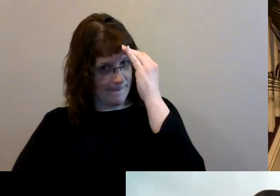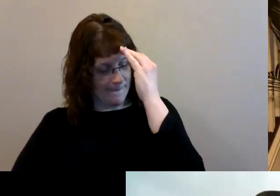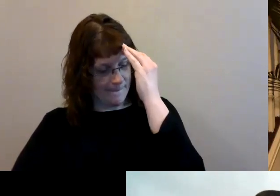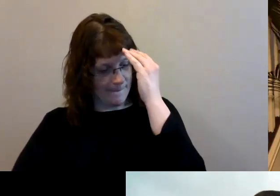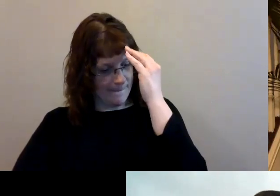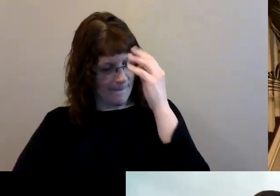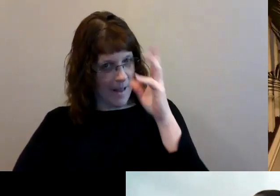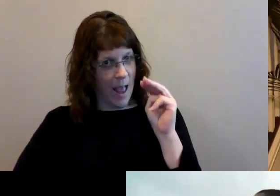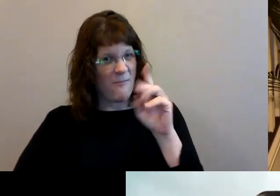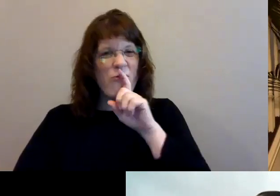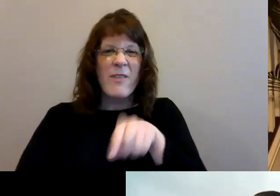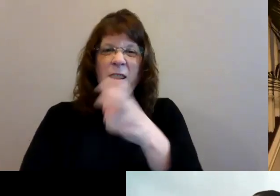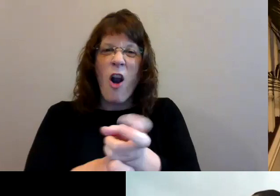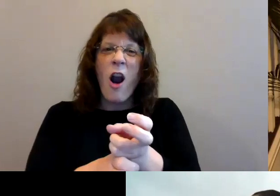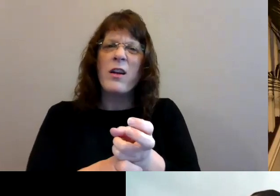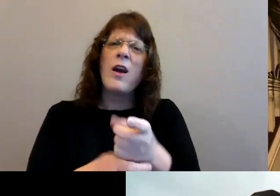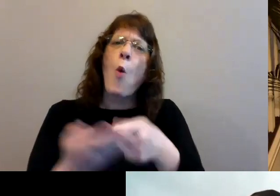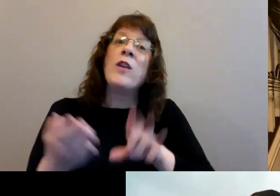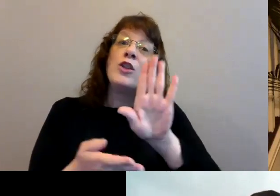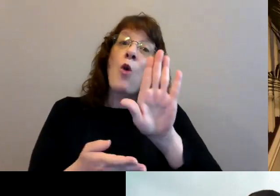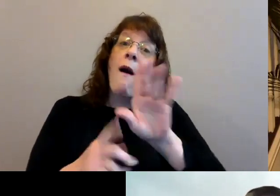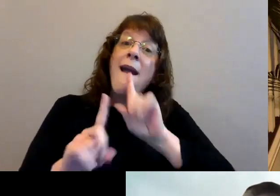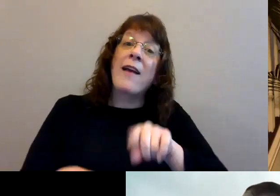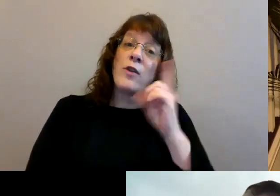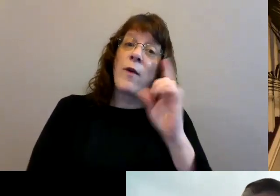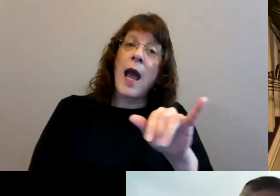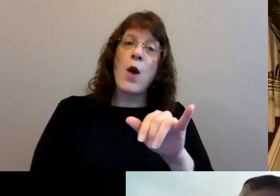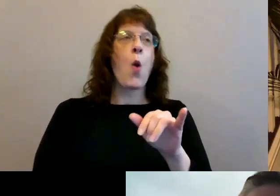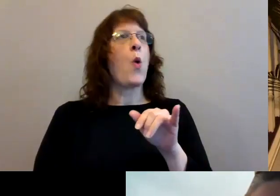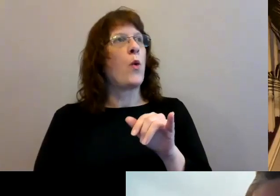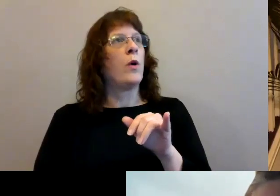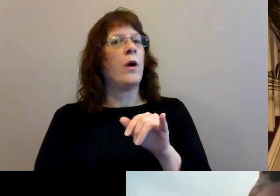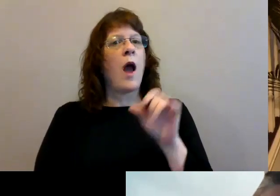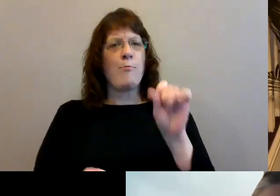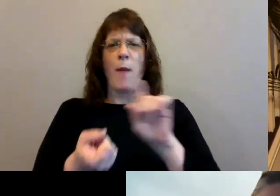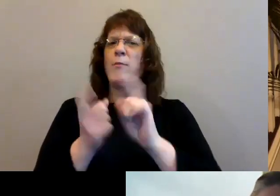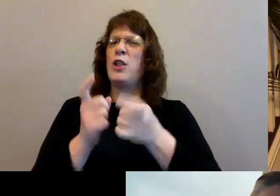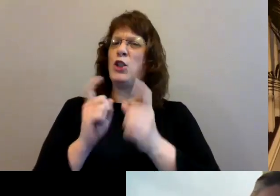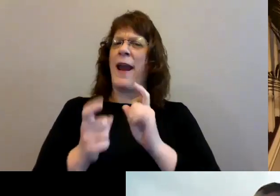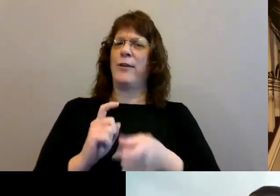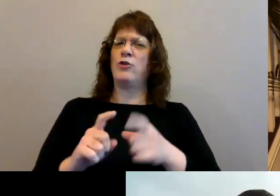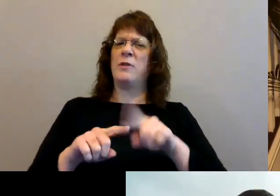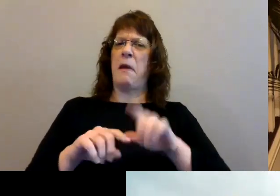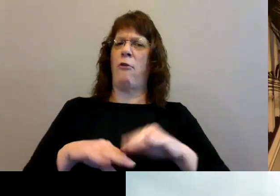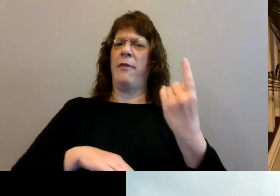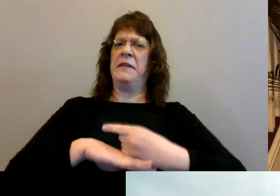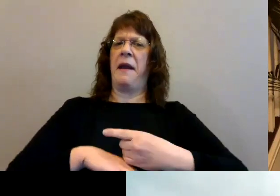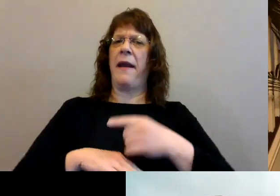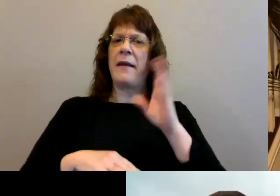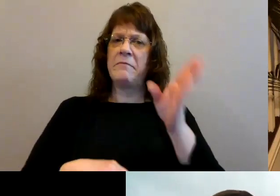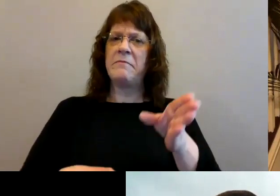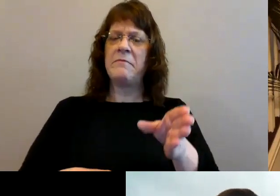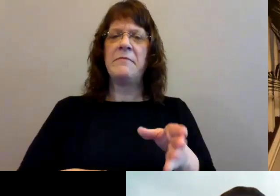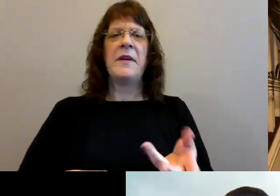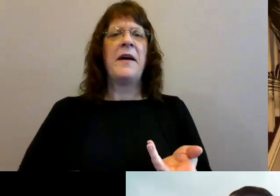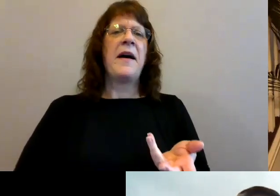This is really hard. What about you? What is your answer to this? It would probably change based on the day.